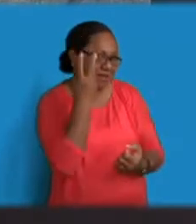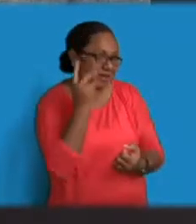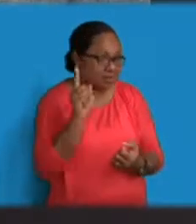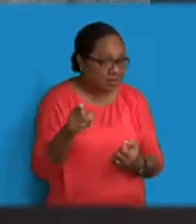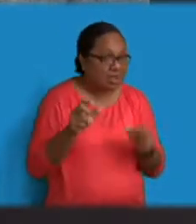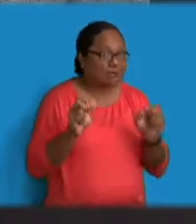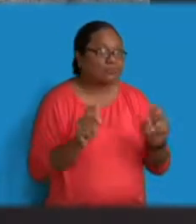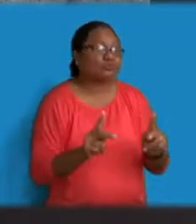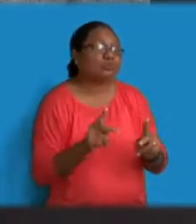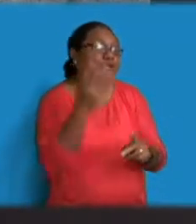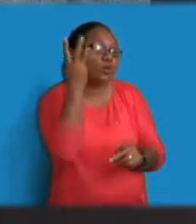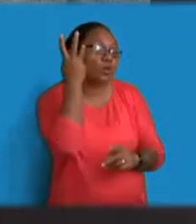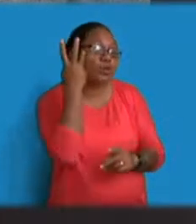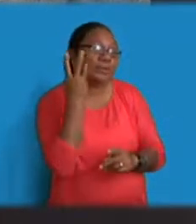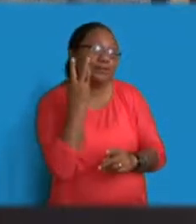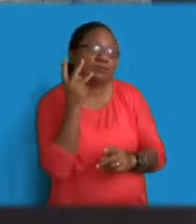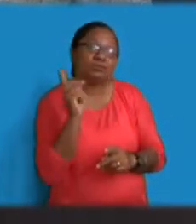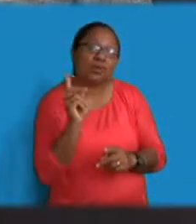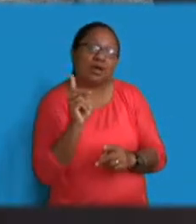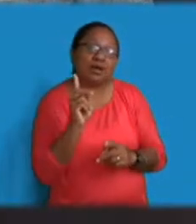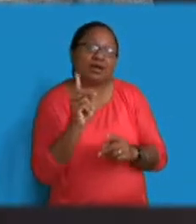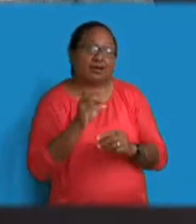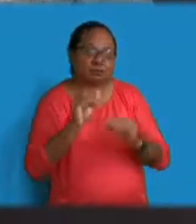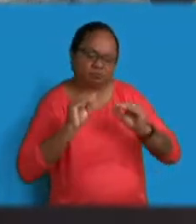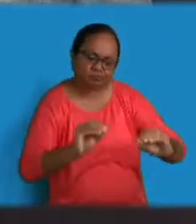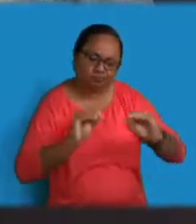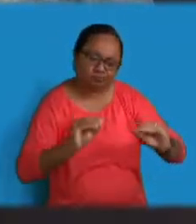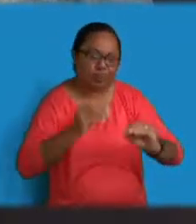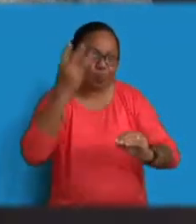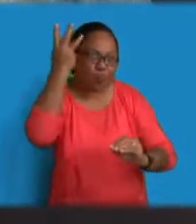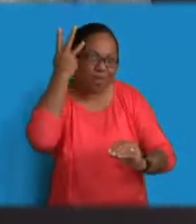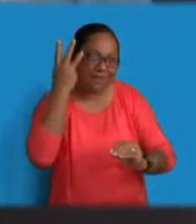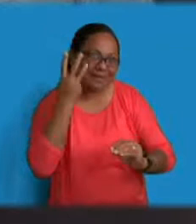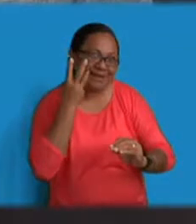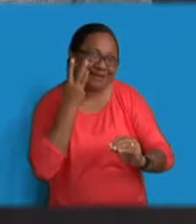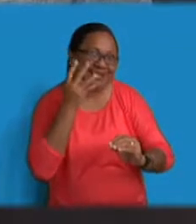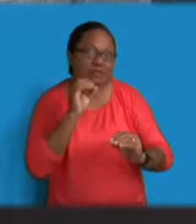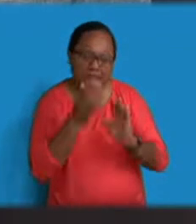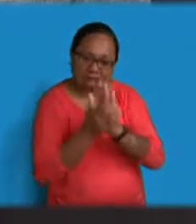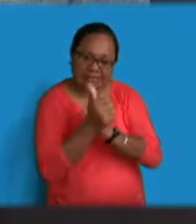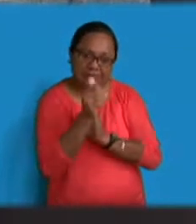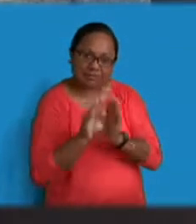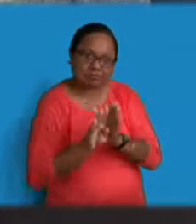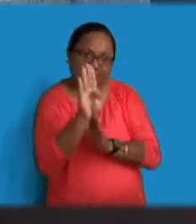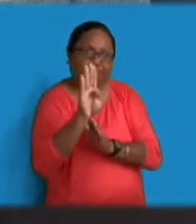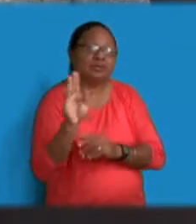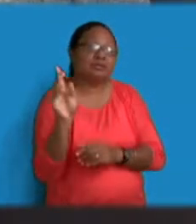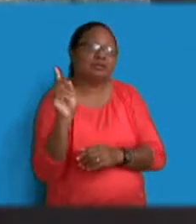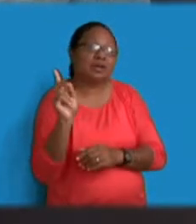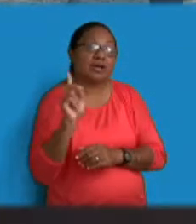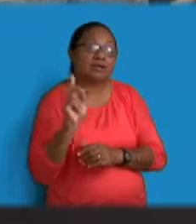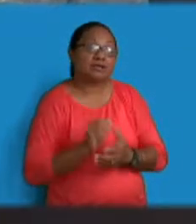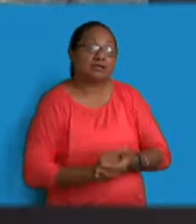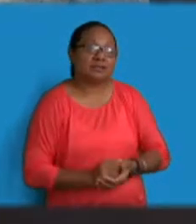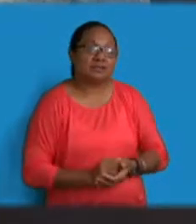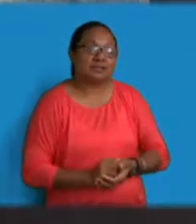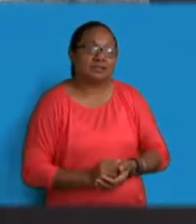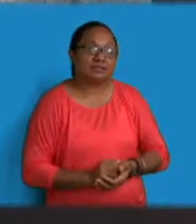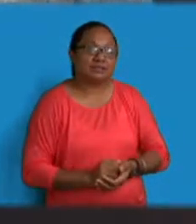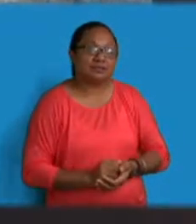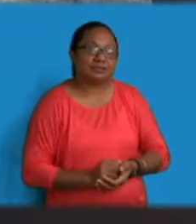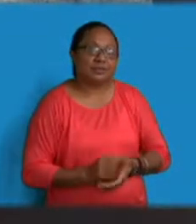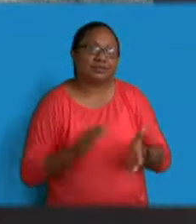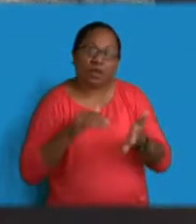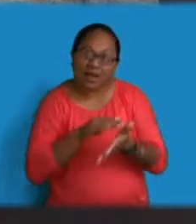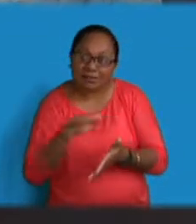to for training for women, capacity building, and to get them to see what else